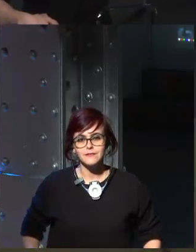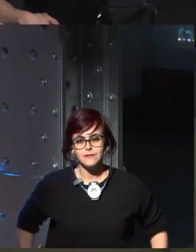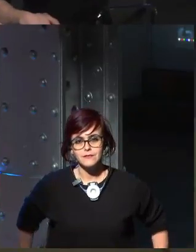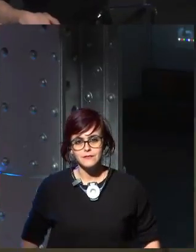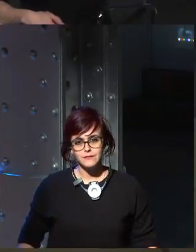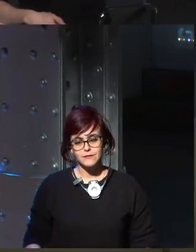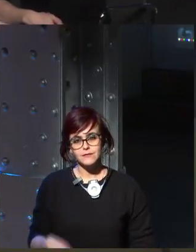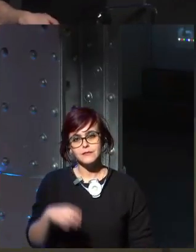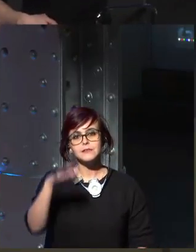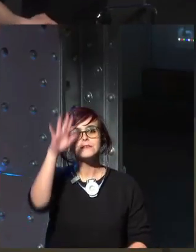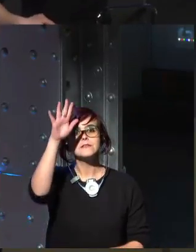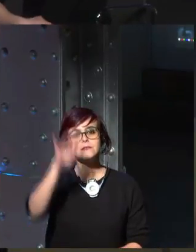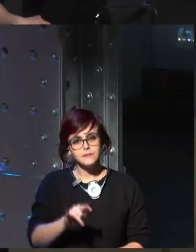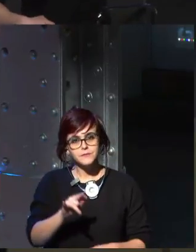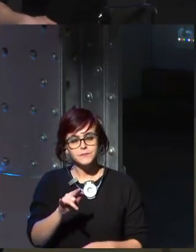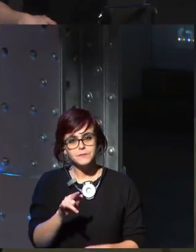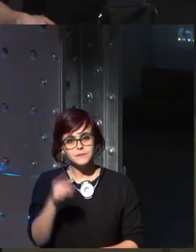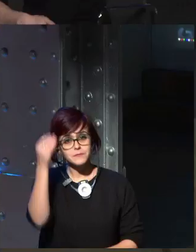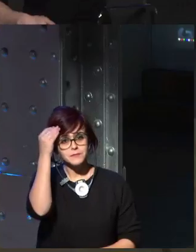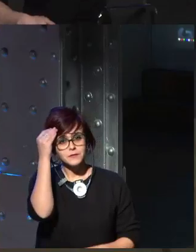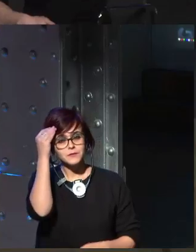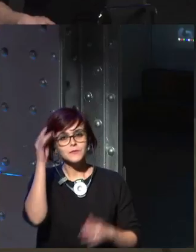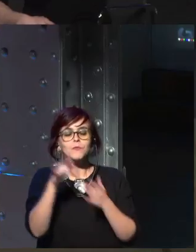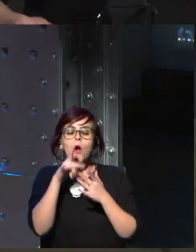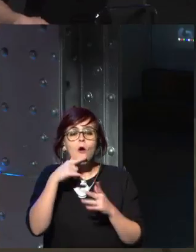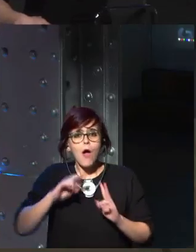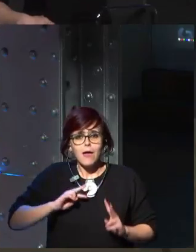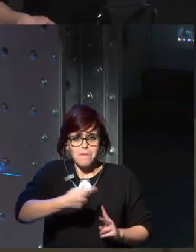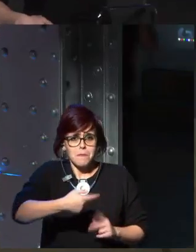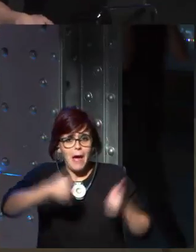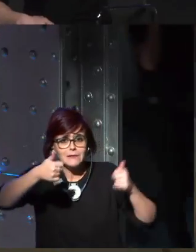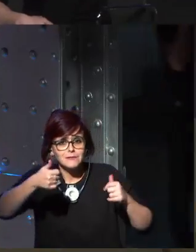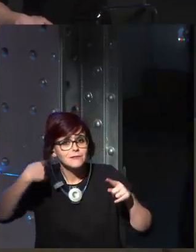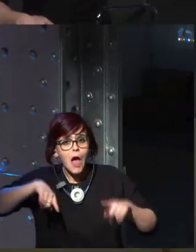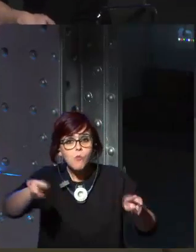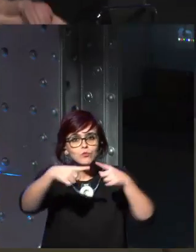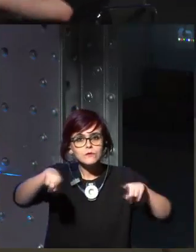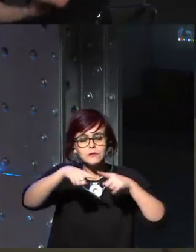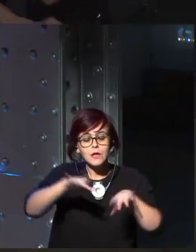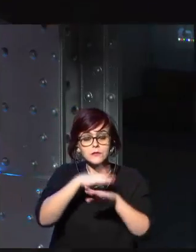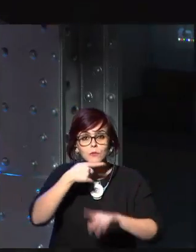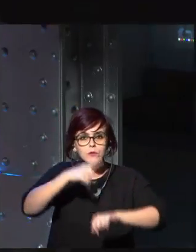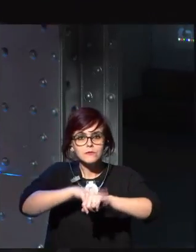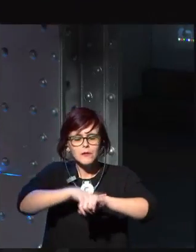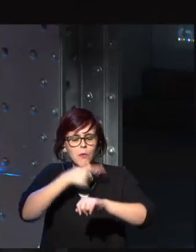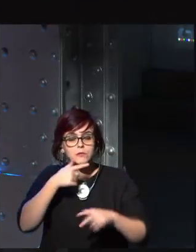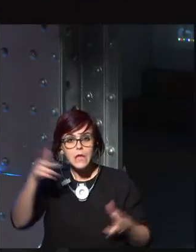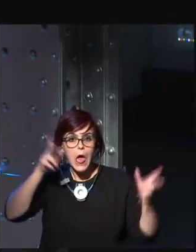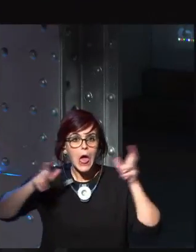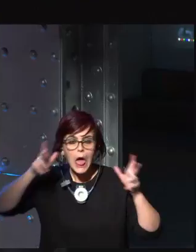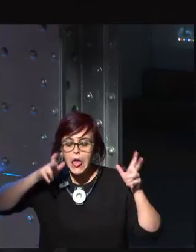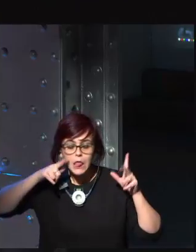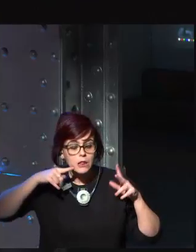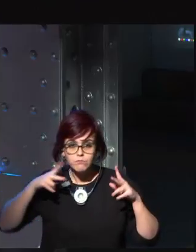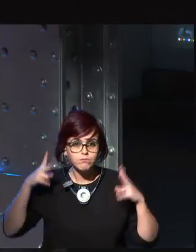That for a while I couldn't listen to music anymore because I just was too immersed in it, and it made me realize that certain records that I thought